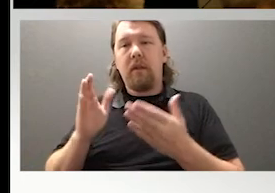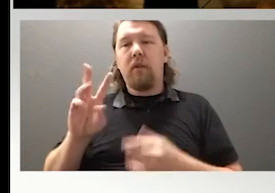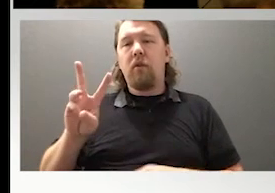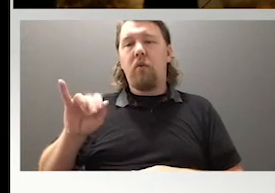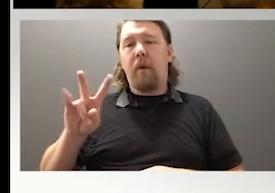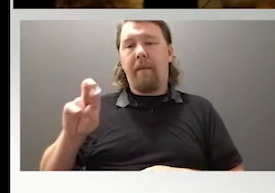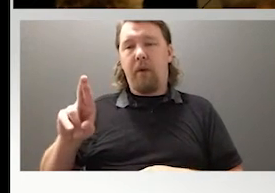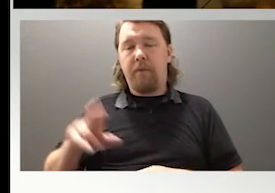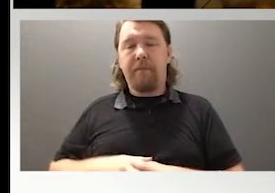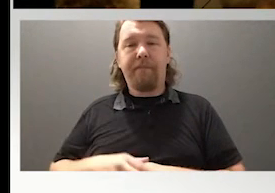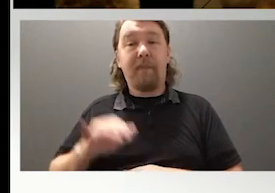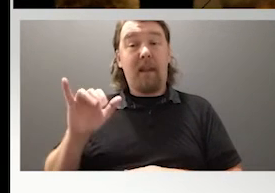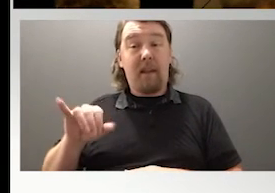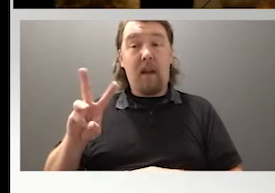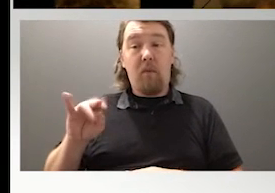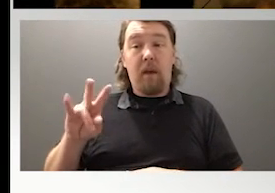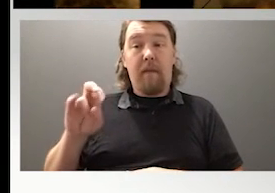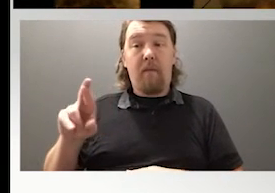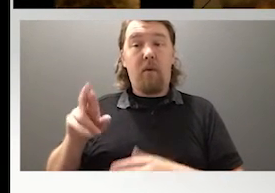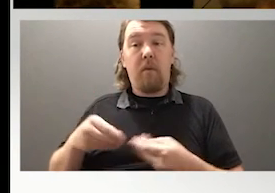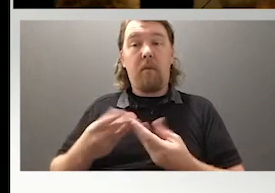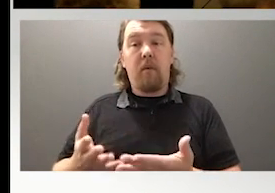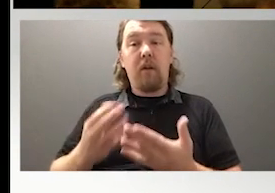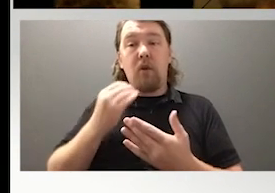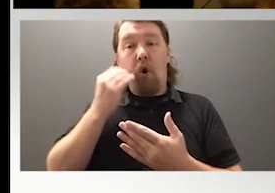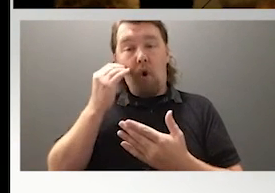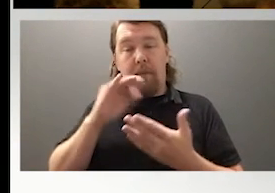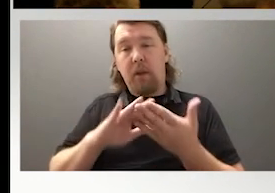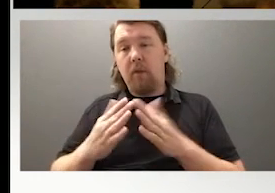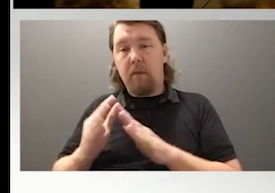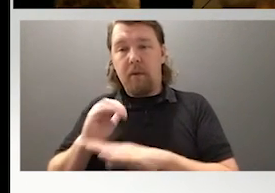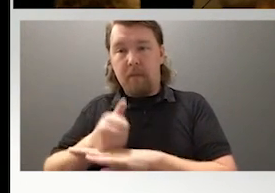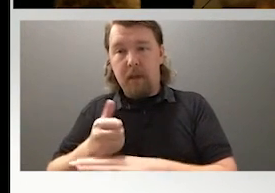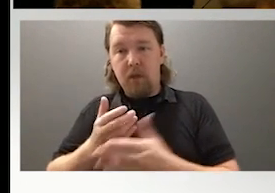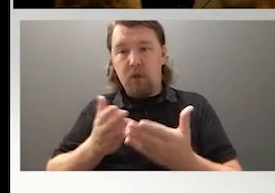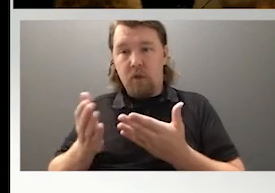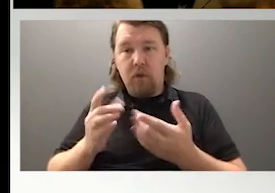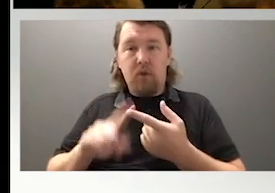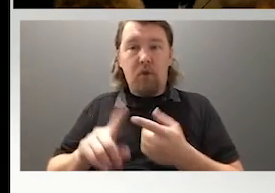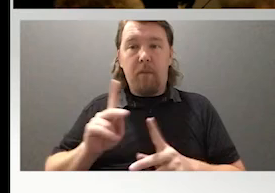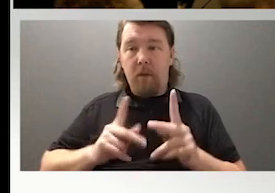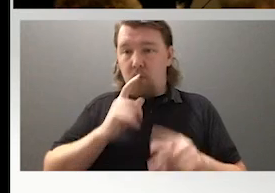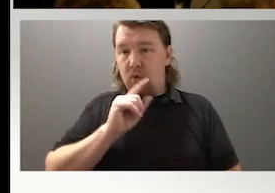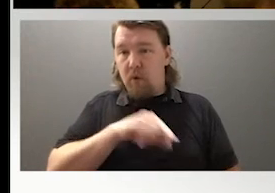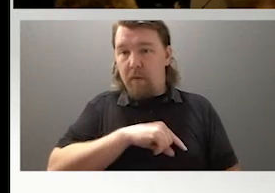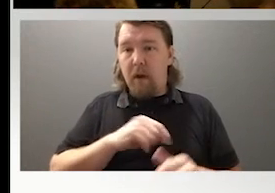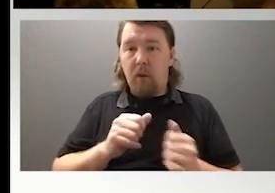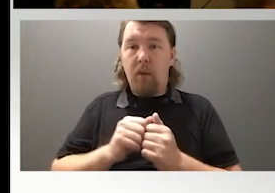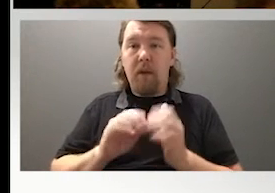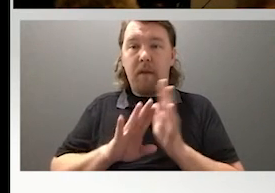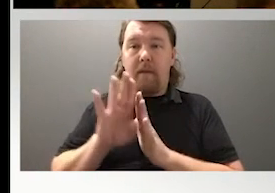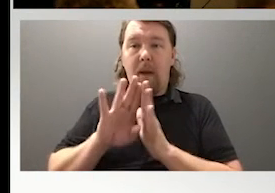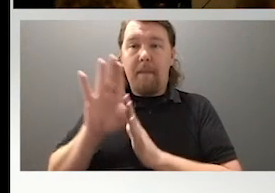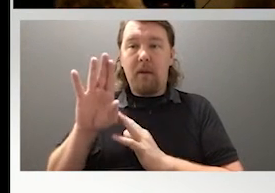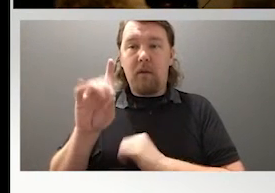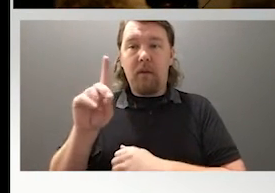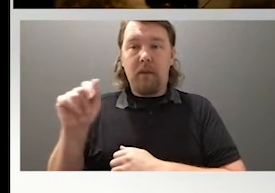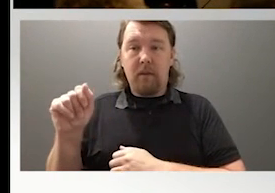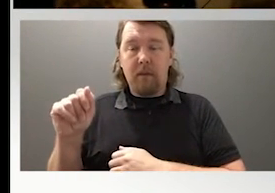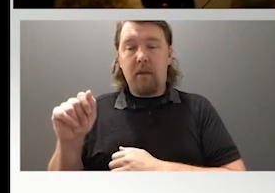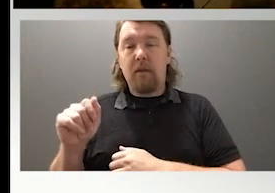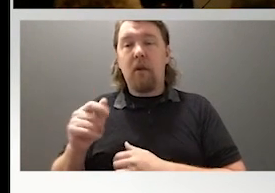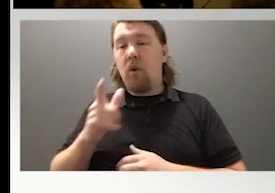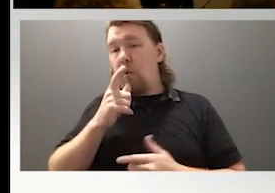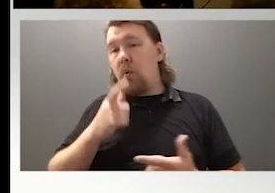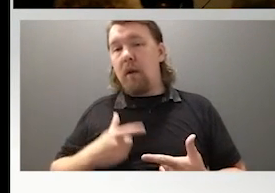And this waiver provides home and community-based supports and services to eligible persons with developmental disabilities